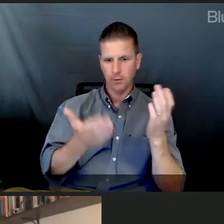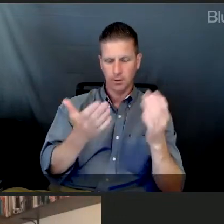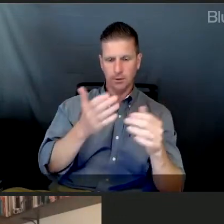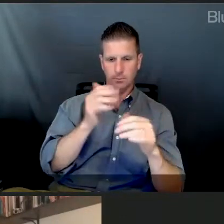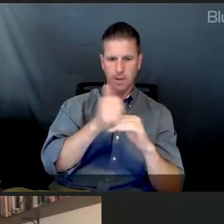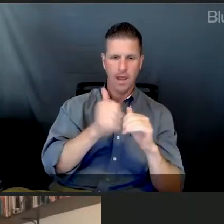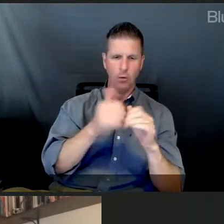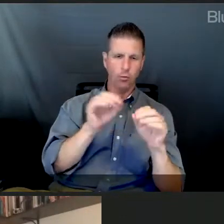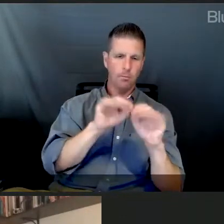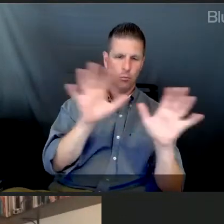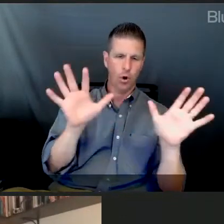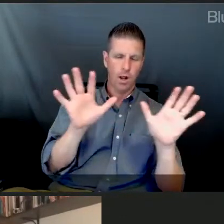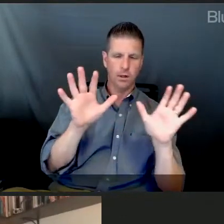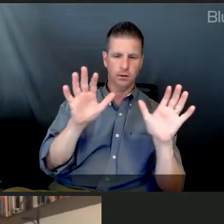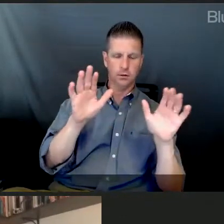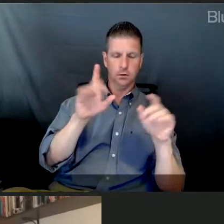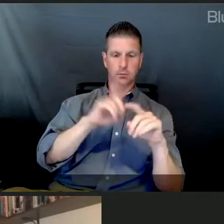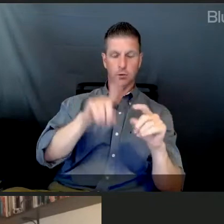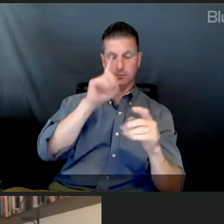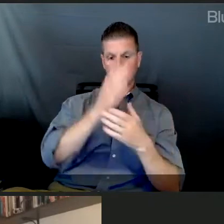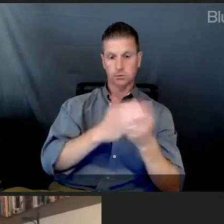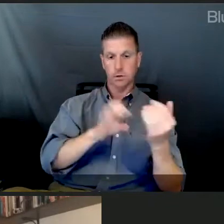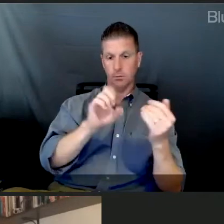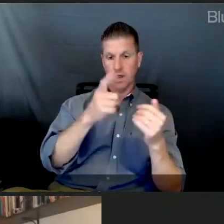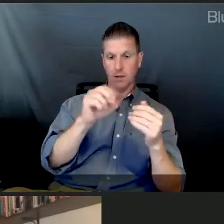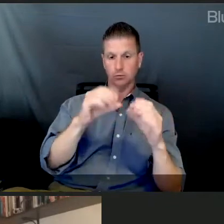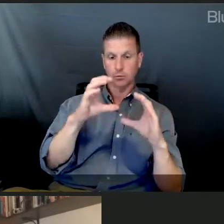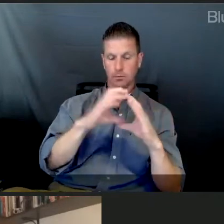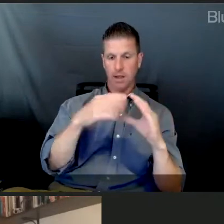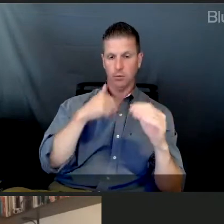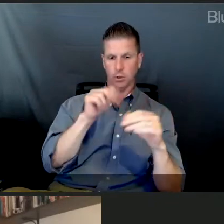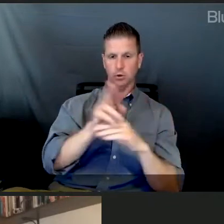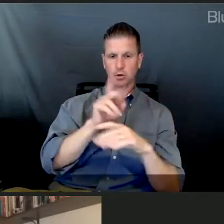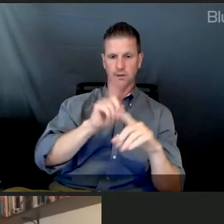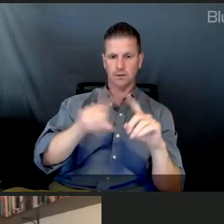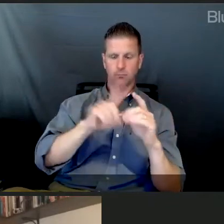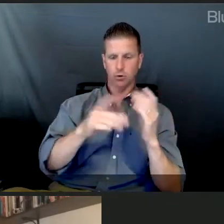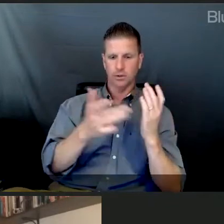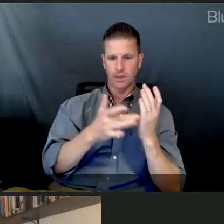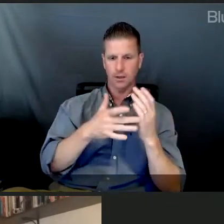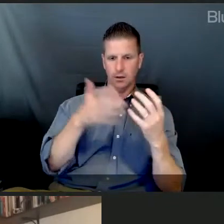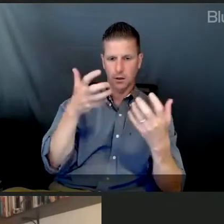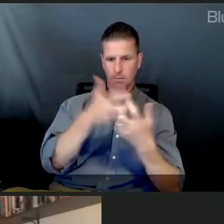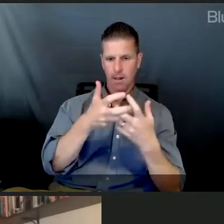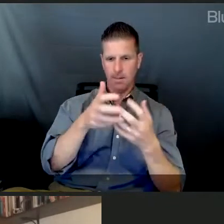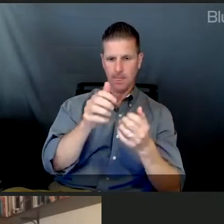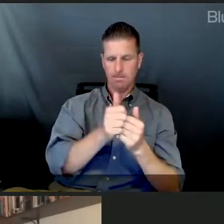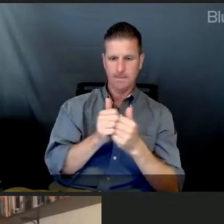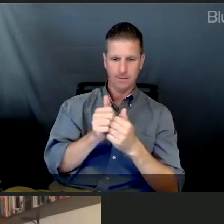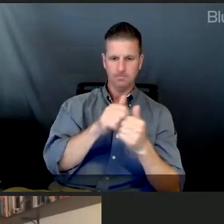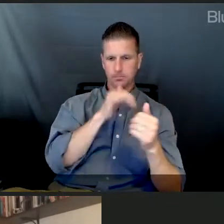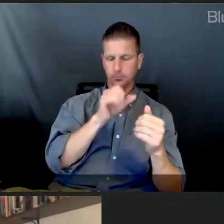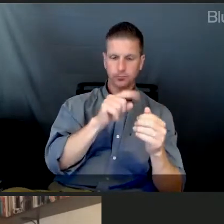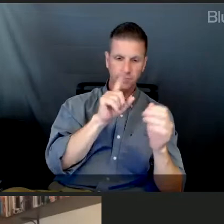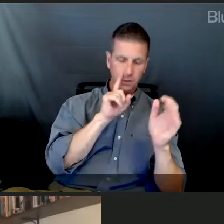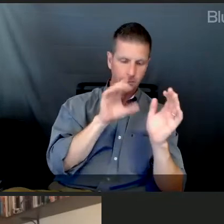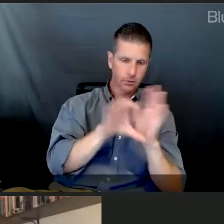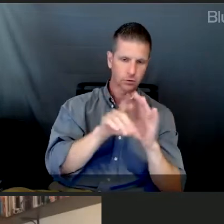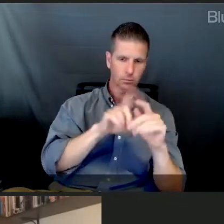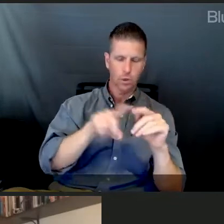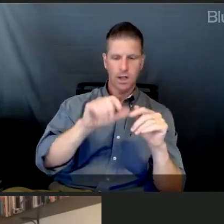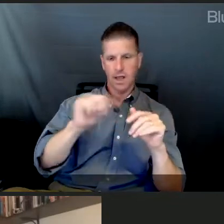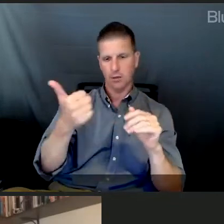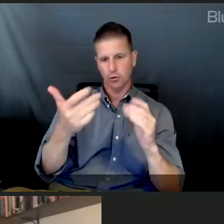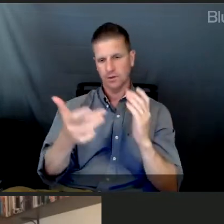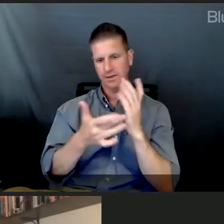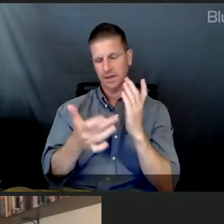they are, for example. But for some exoplanets, we can use different techniques combined together. So not just imaging, but other